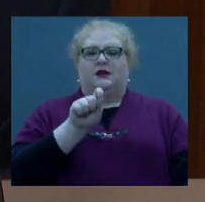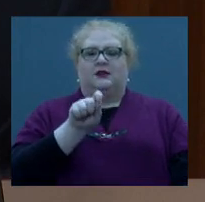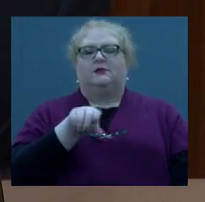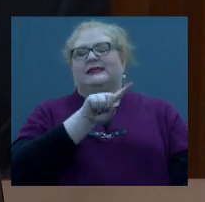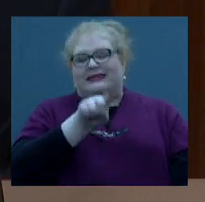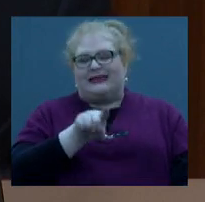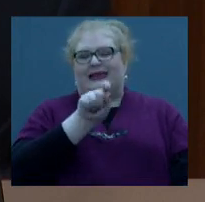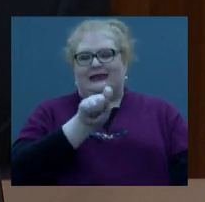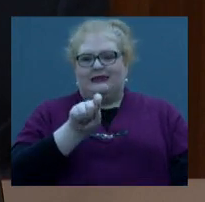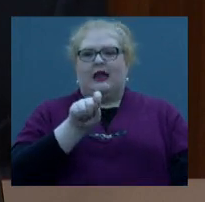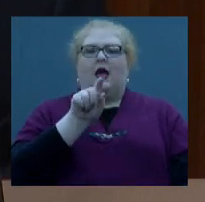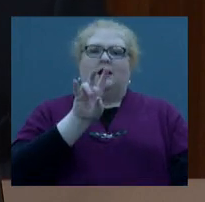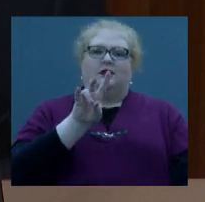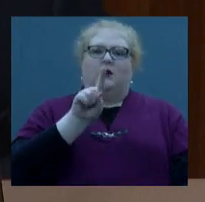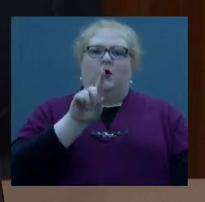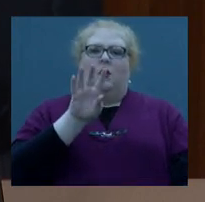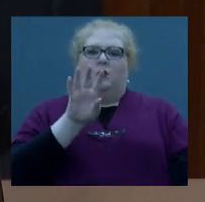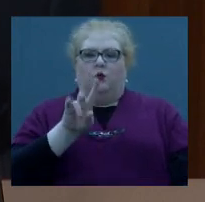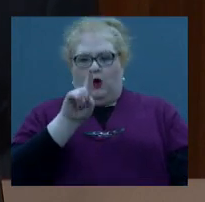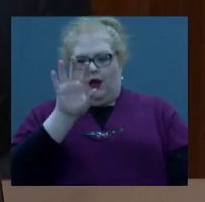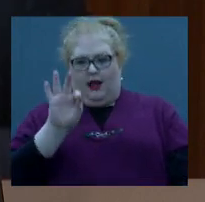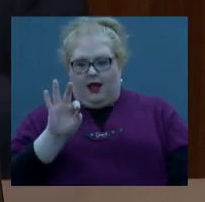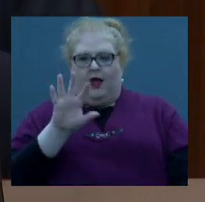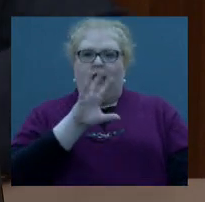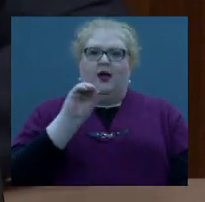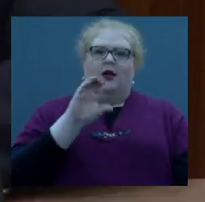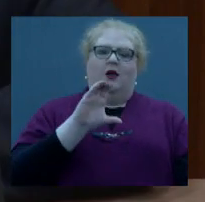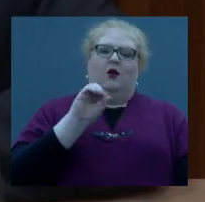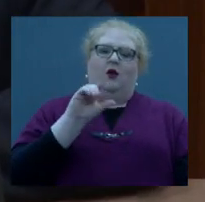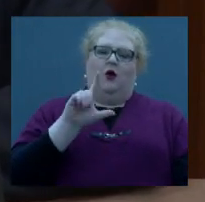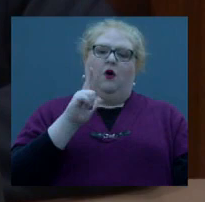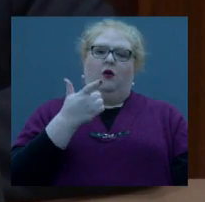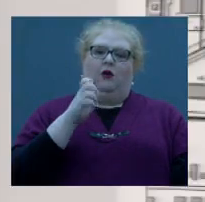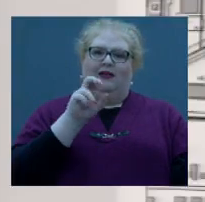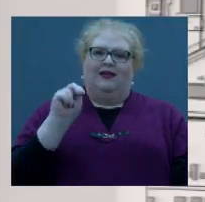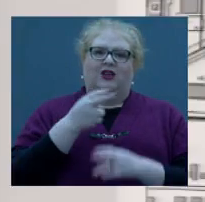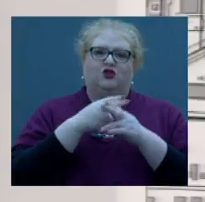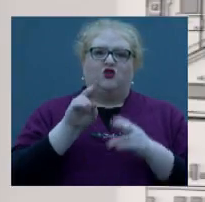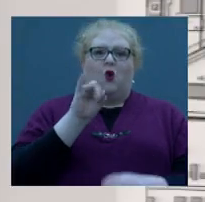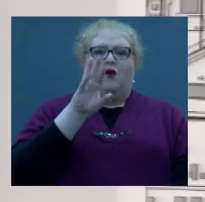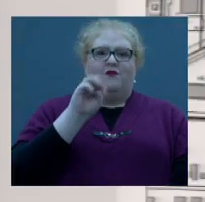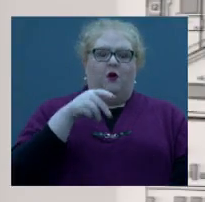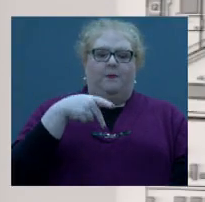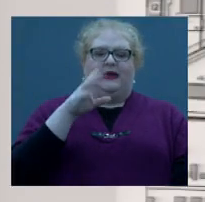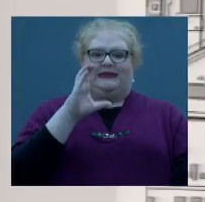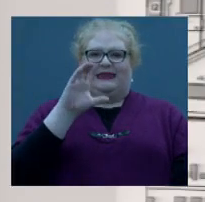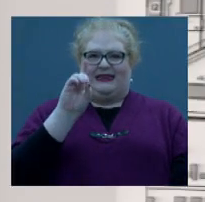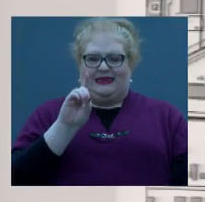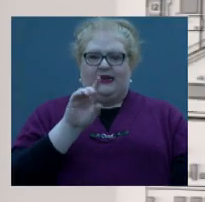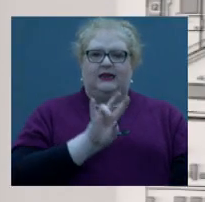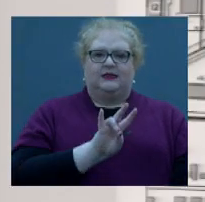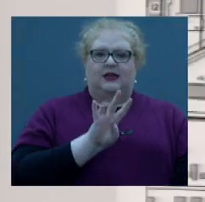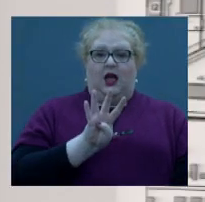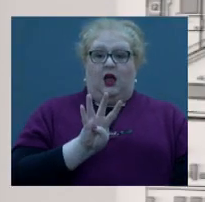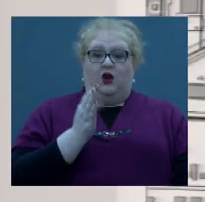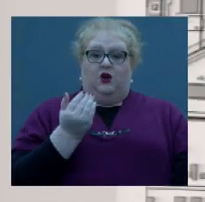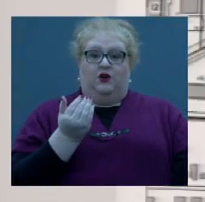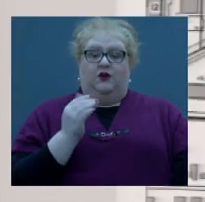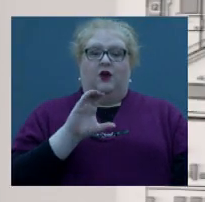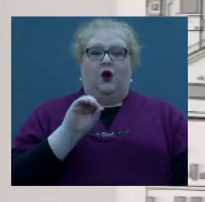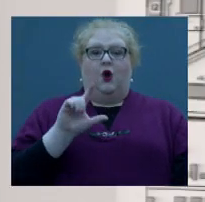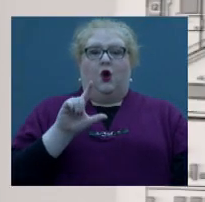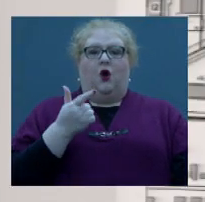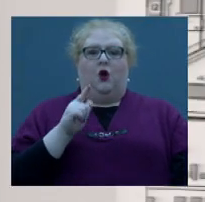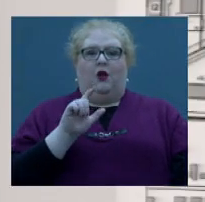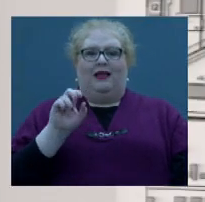Z-3117-F, 7415 Colonel Glen revised short form PCD located at 7415 Colonel Glen